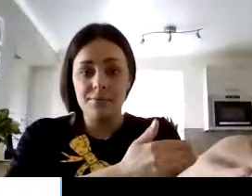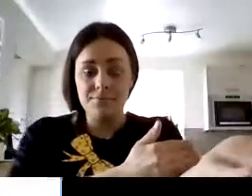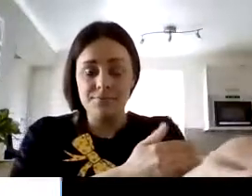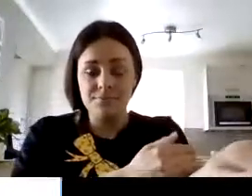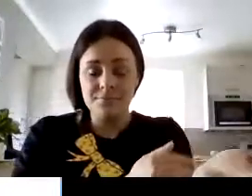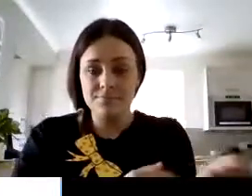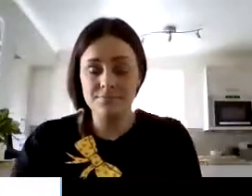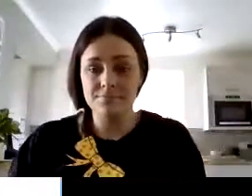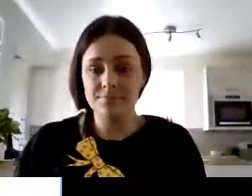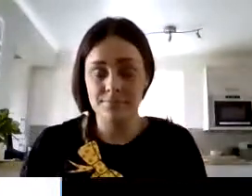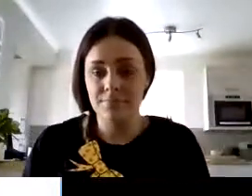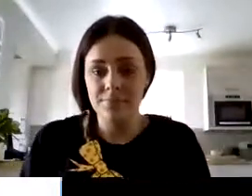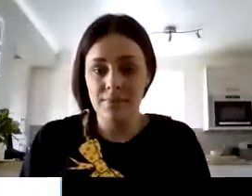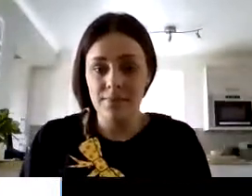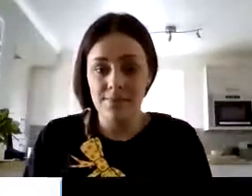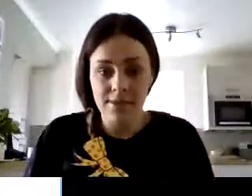Green.